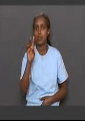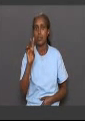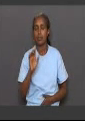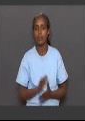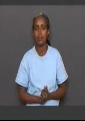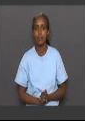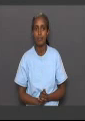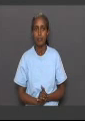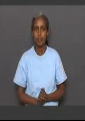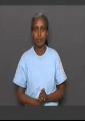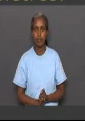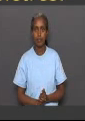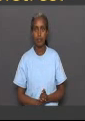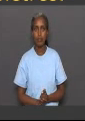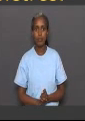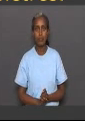25.17.